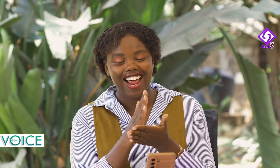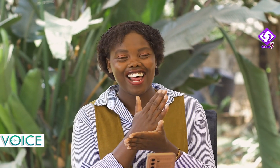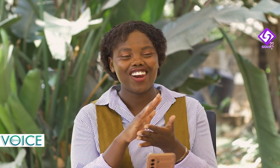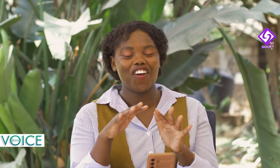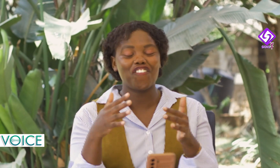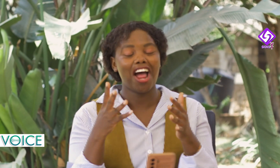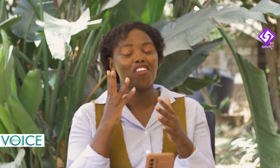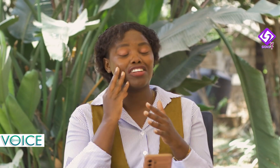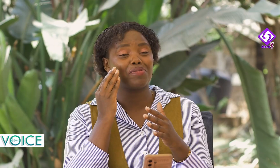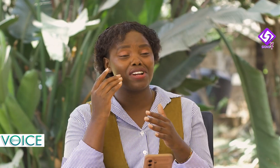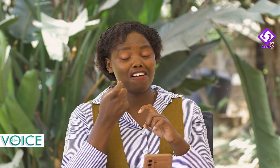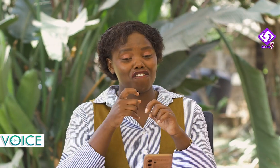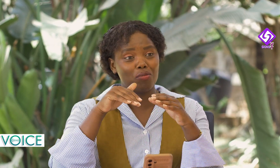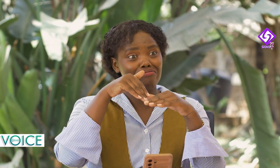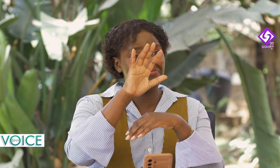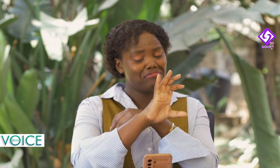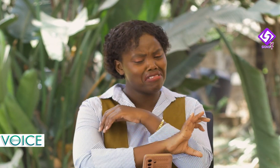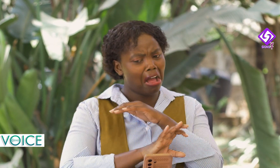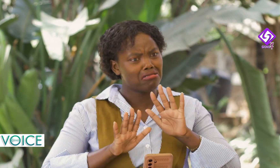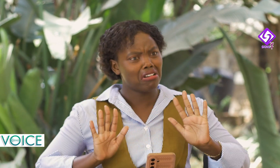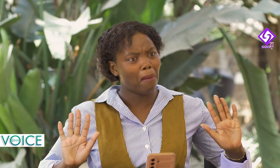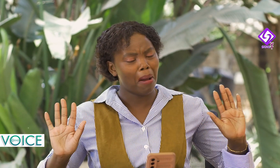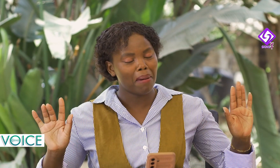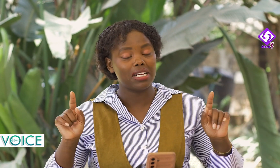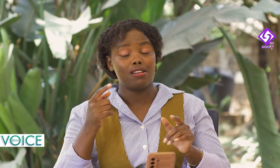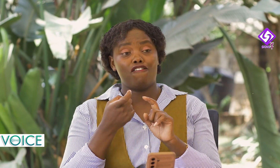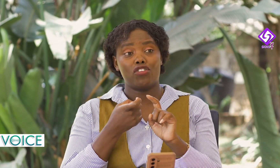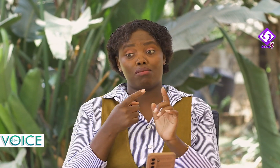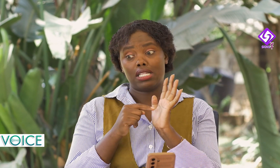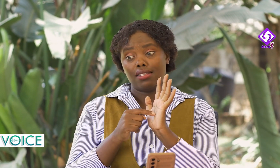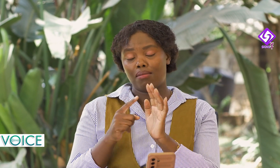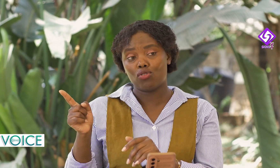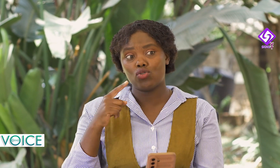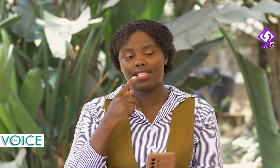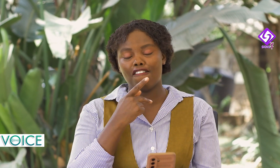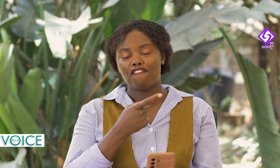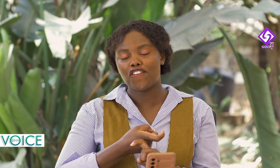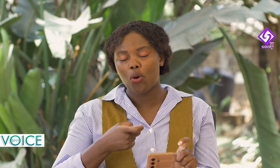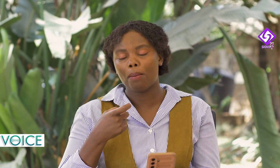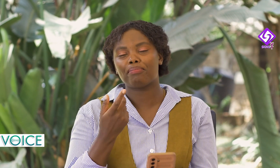I hope you can share your experiences from the various countries that you come from